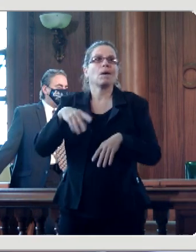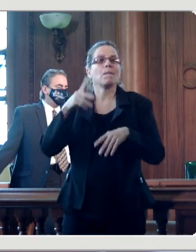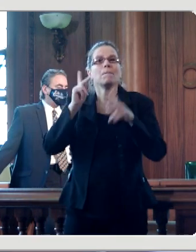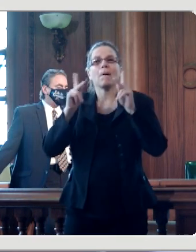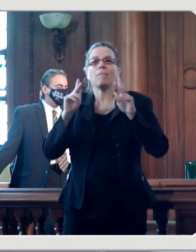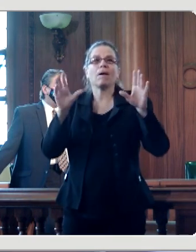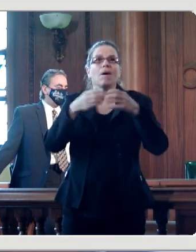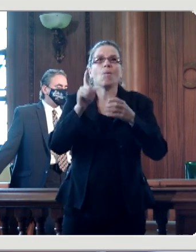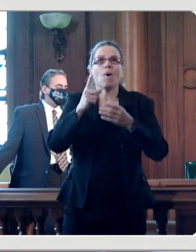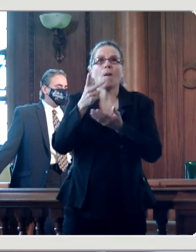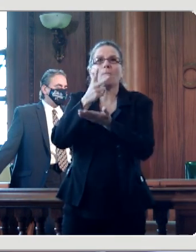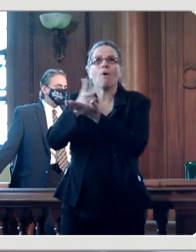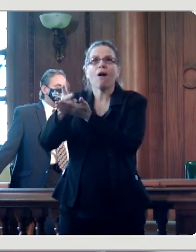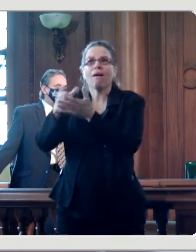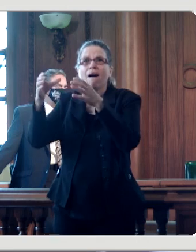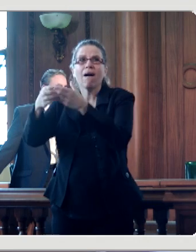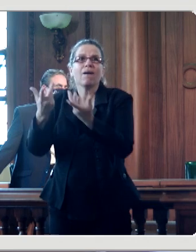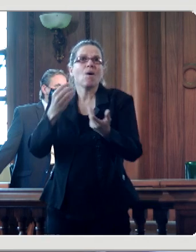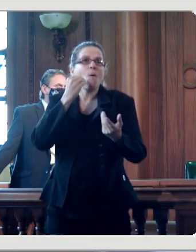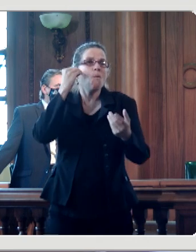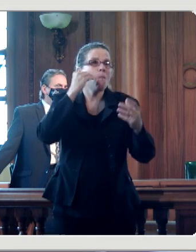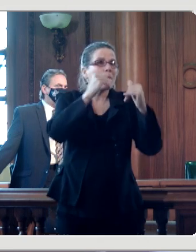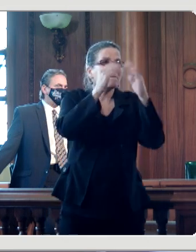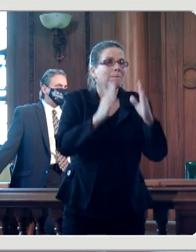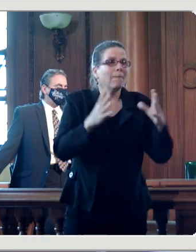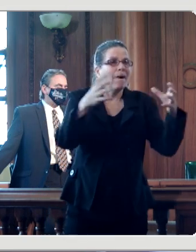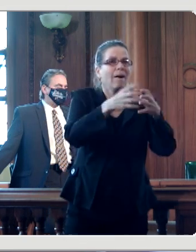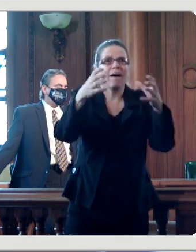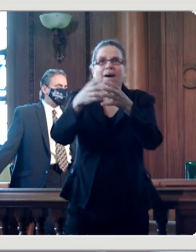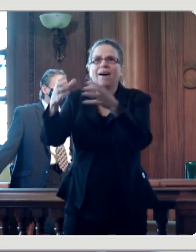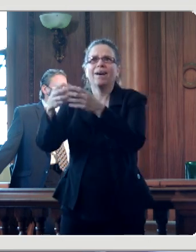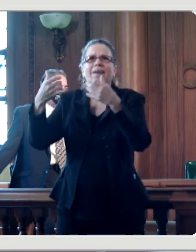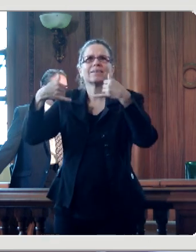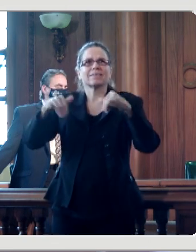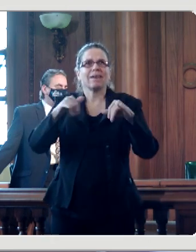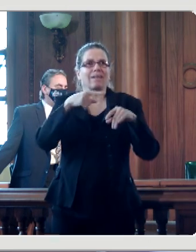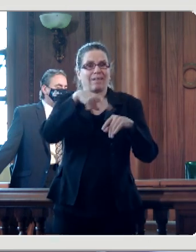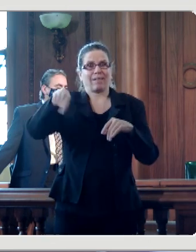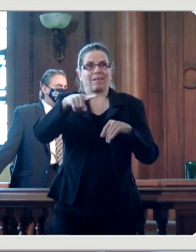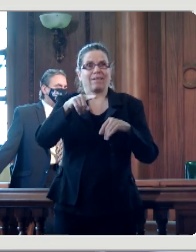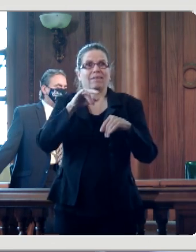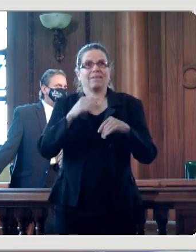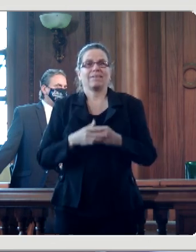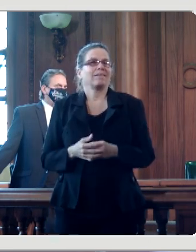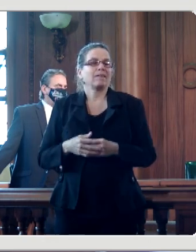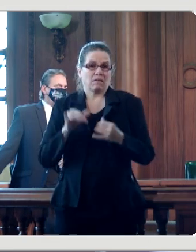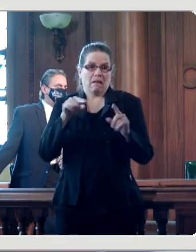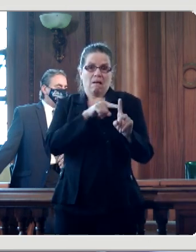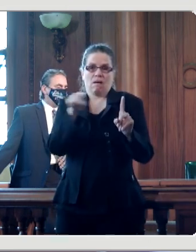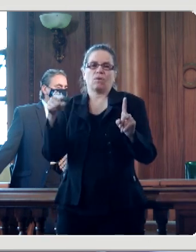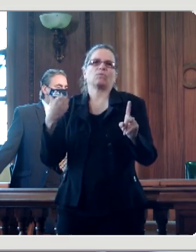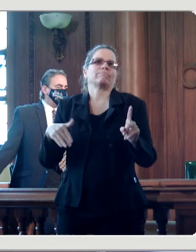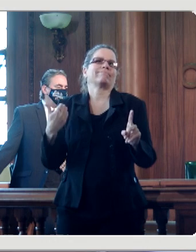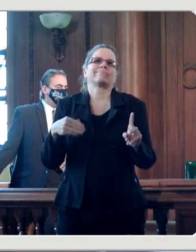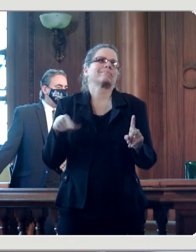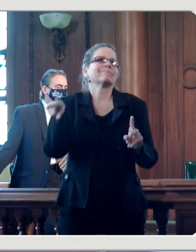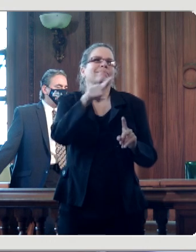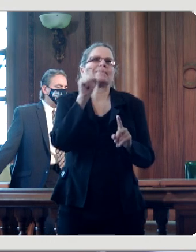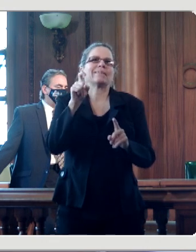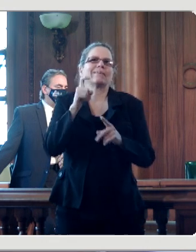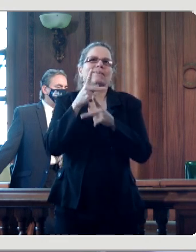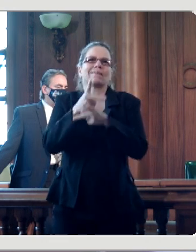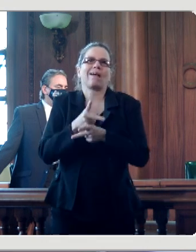community spread there. We continue to ask you to be vigilant. We are starting to see the Christmas surge.